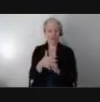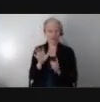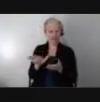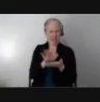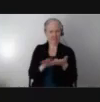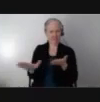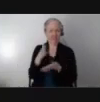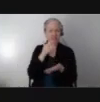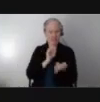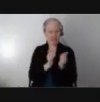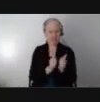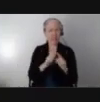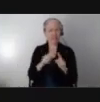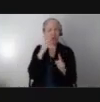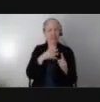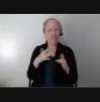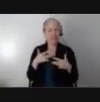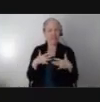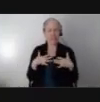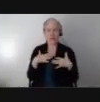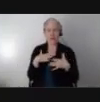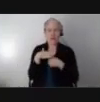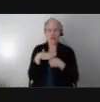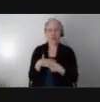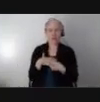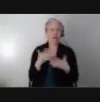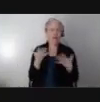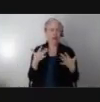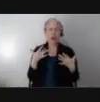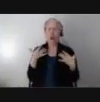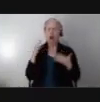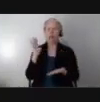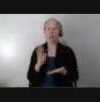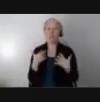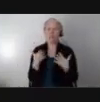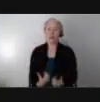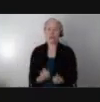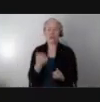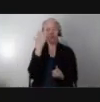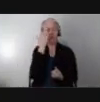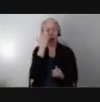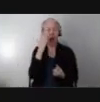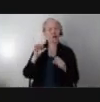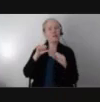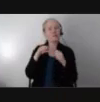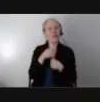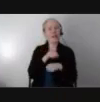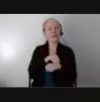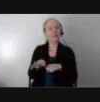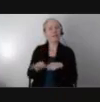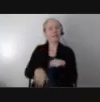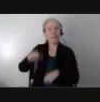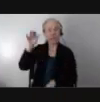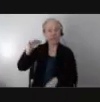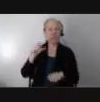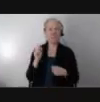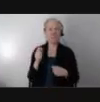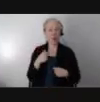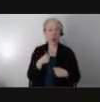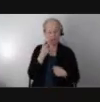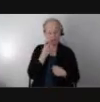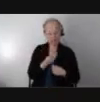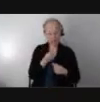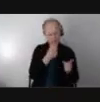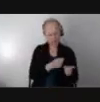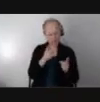losing confidence in their abilities because perhaps of the way that they've been socialized. What I take from these examples is that we have to be